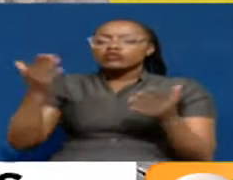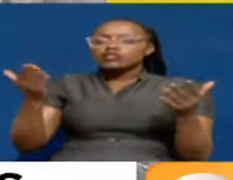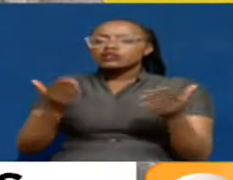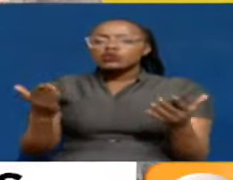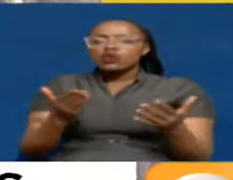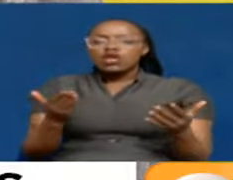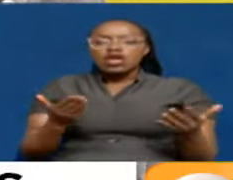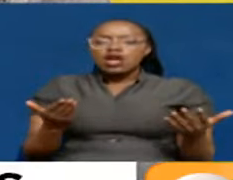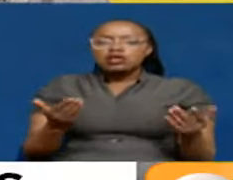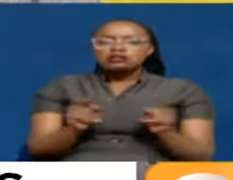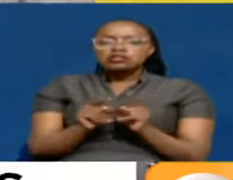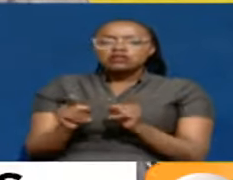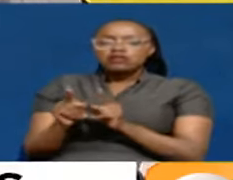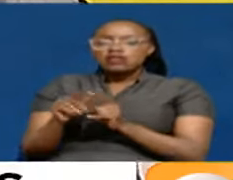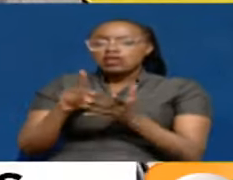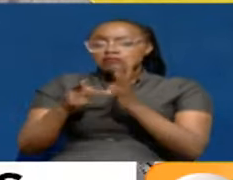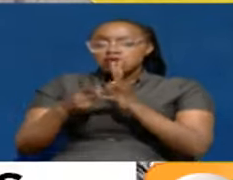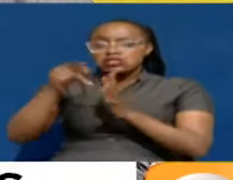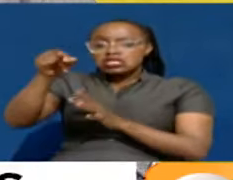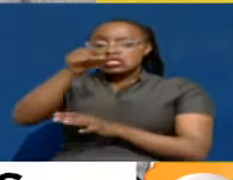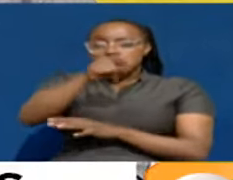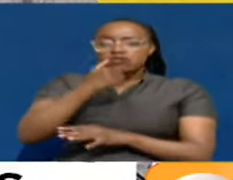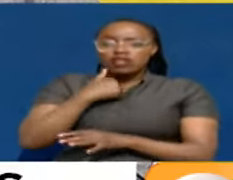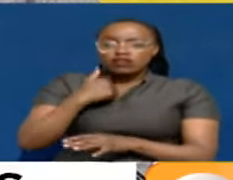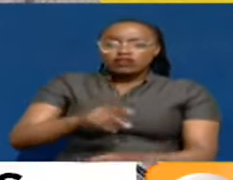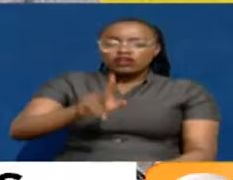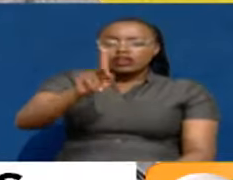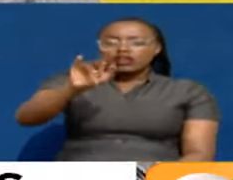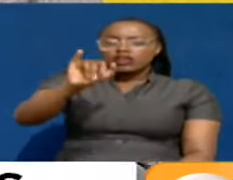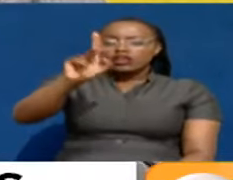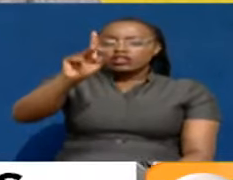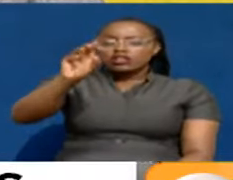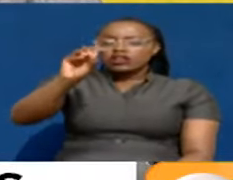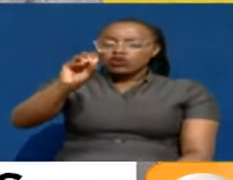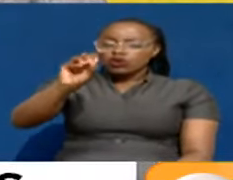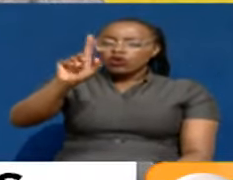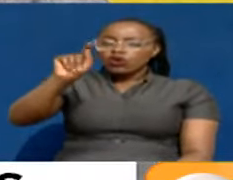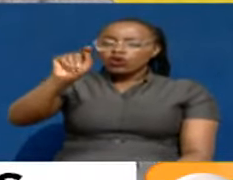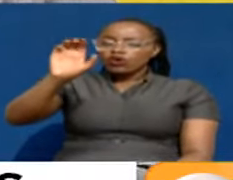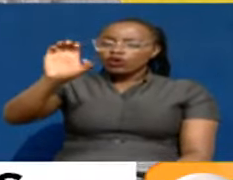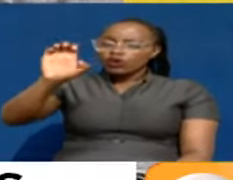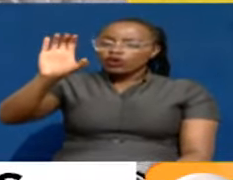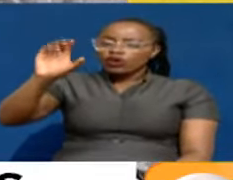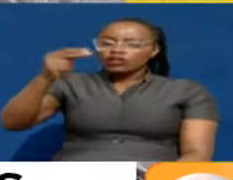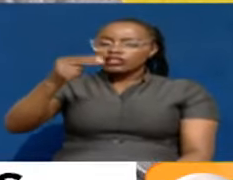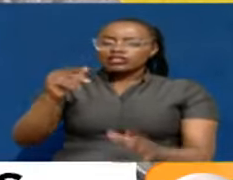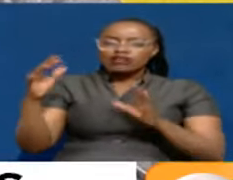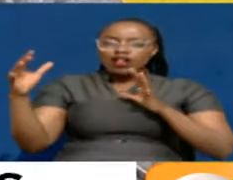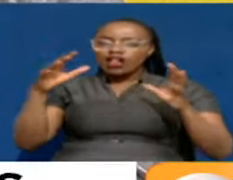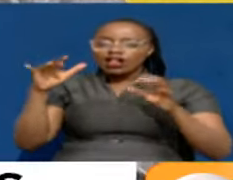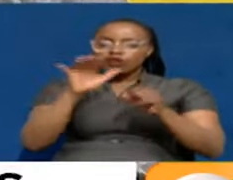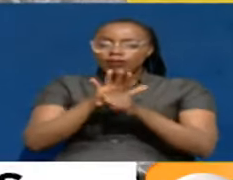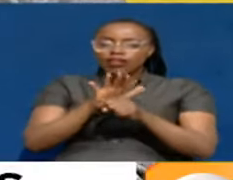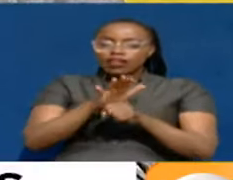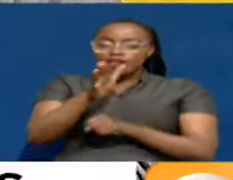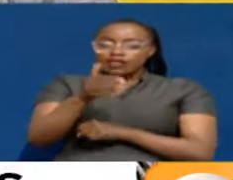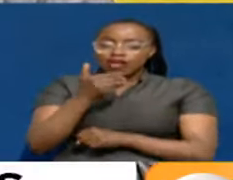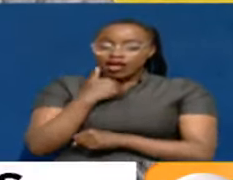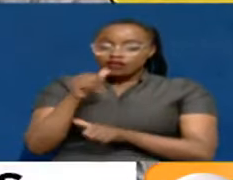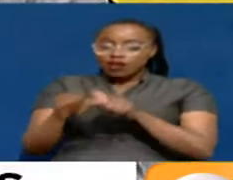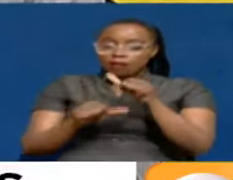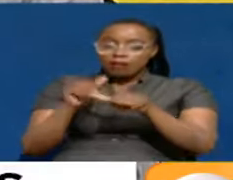certain projects there, for example, where there's Kikotek. Been, yeah, where there's been a real debate, a real argument about